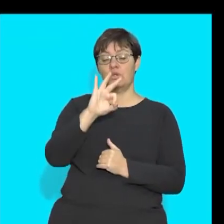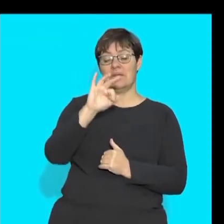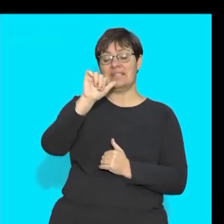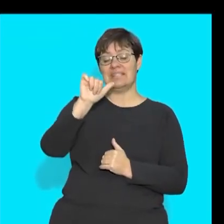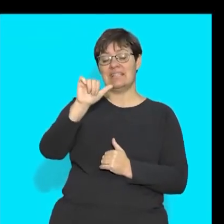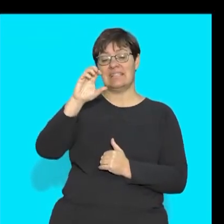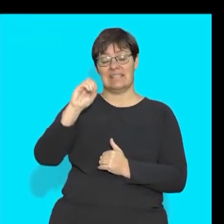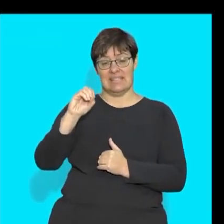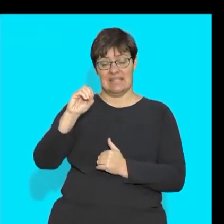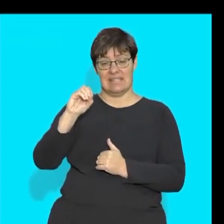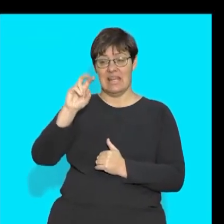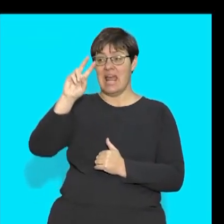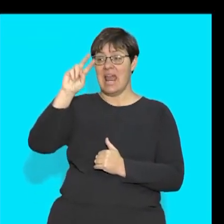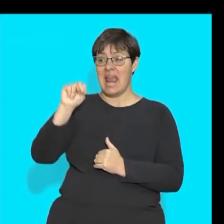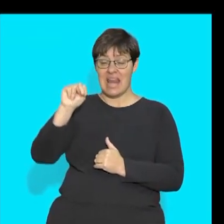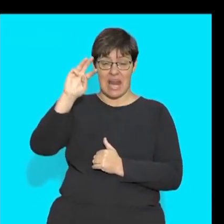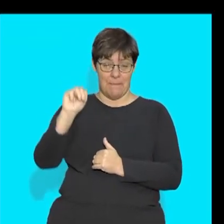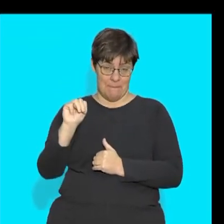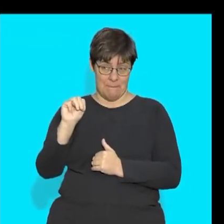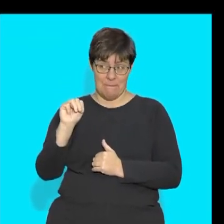that 360